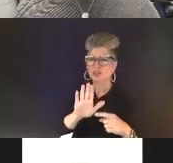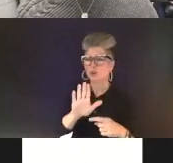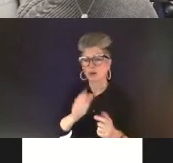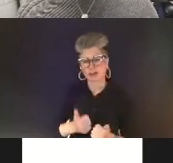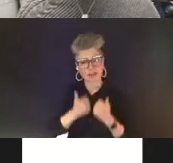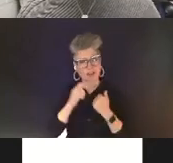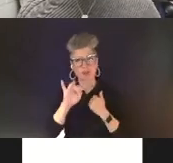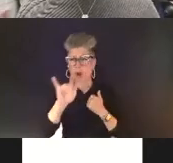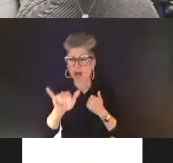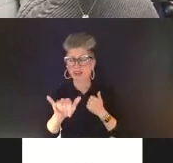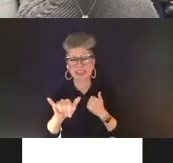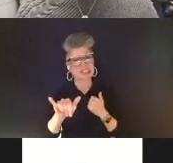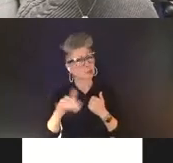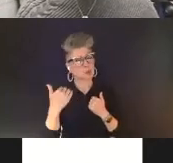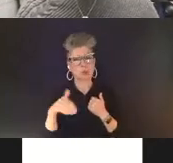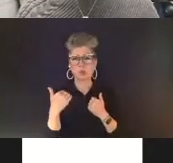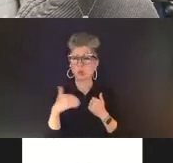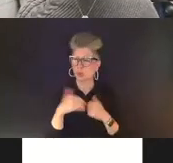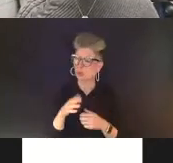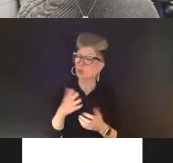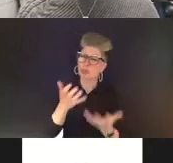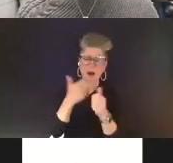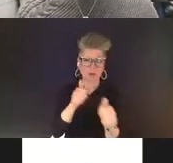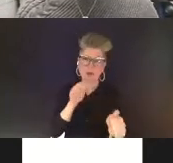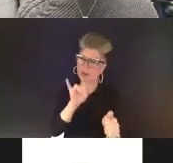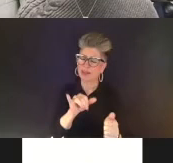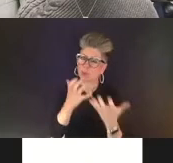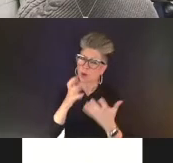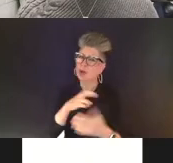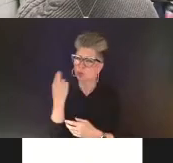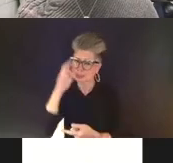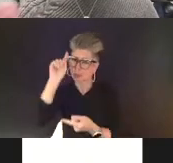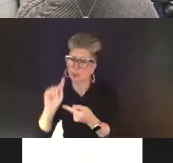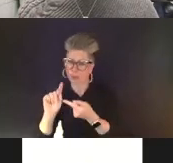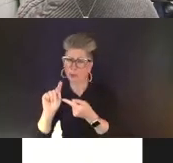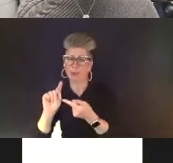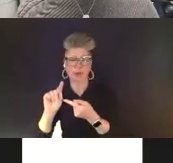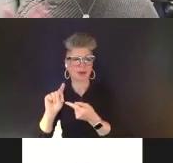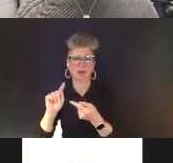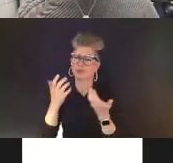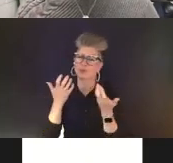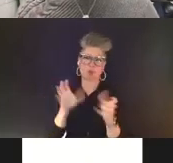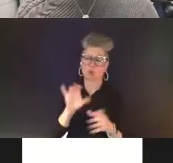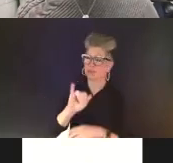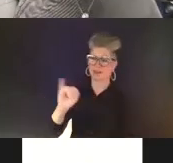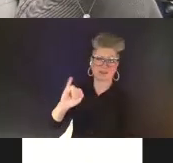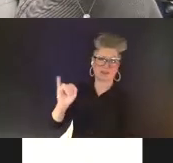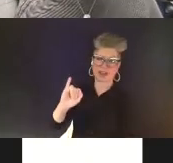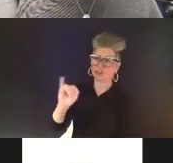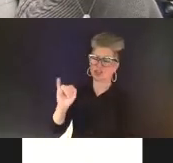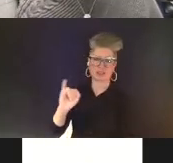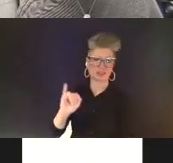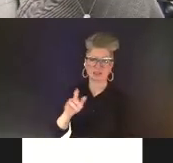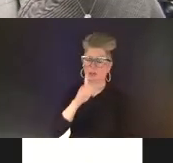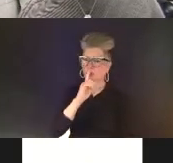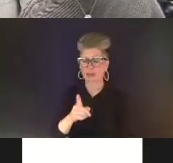It's one of those situations that you want to be able to avoid. You want to reduce your risk in developing this infection at all costs with